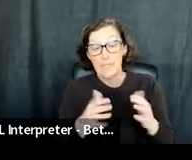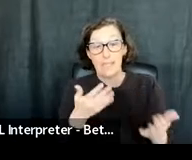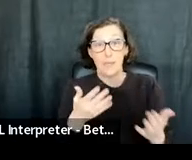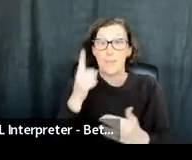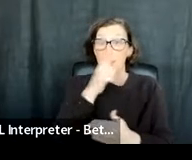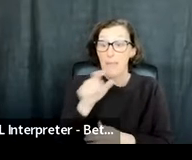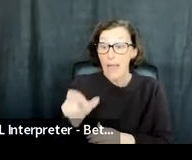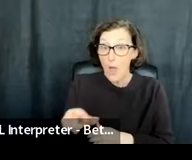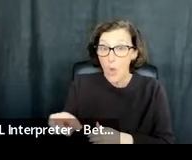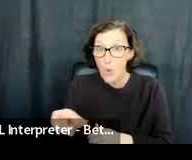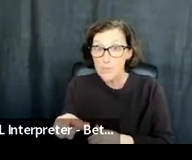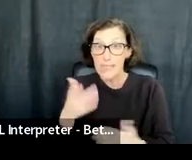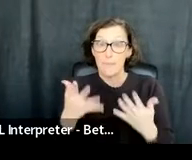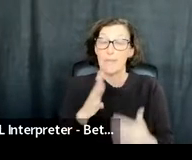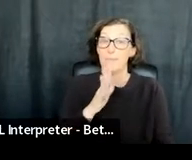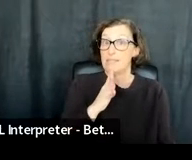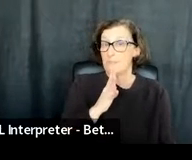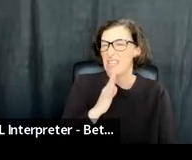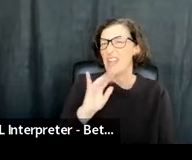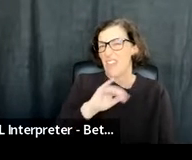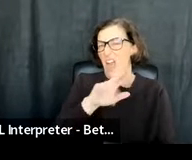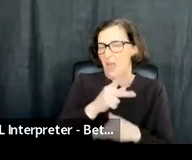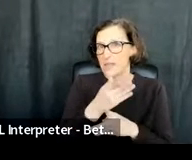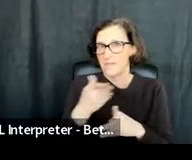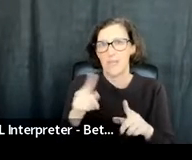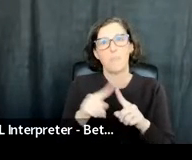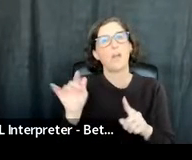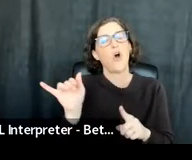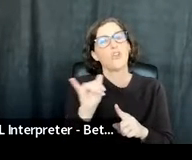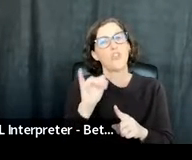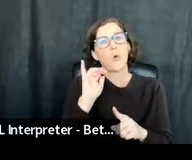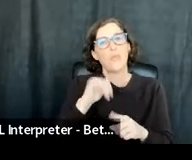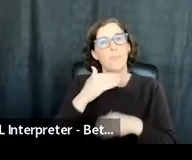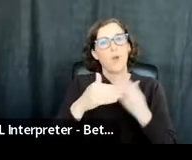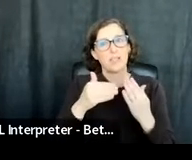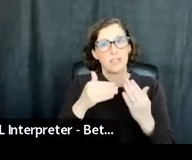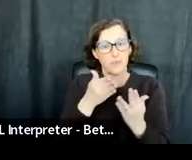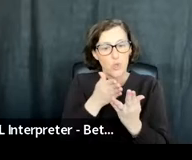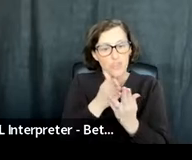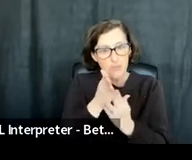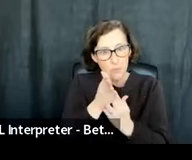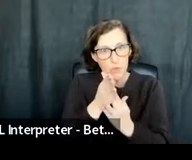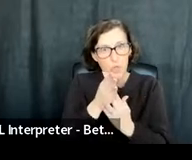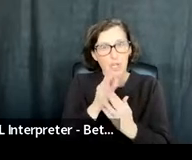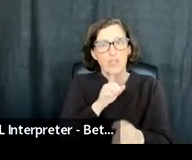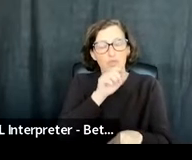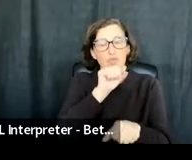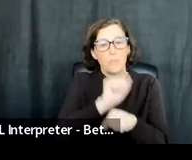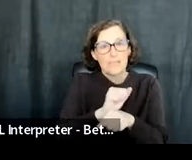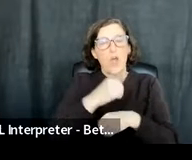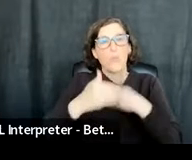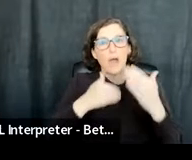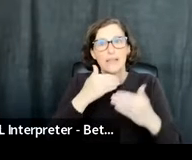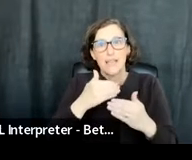speaking or those sorts of things, but even kind of that process of walking through the actual processes. Okay,